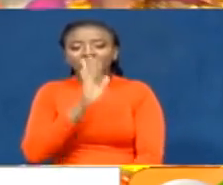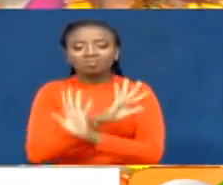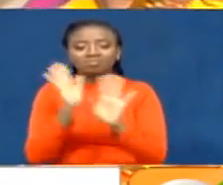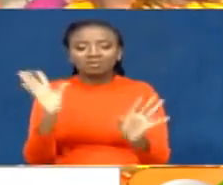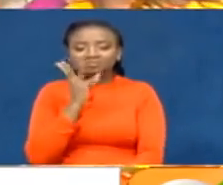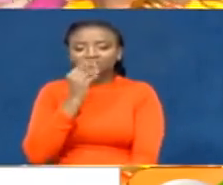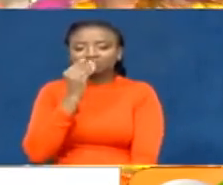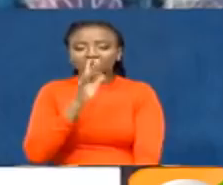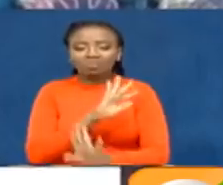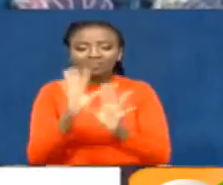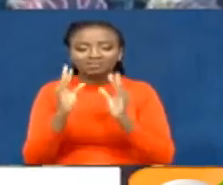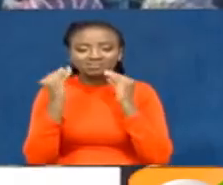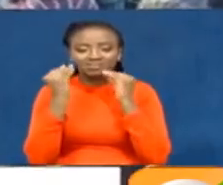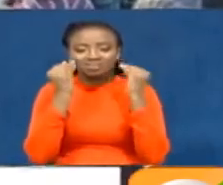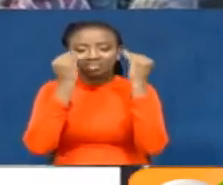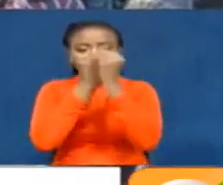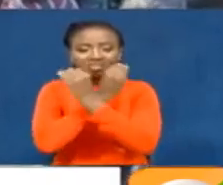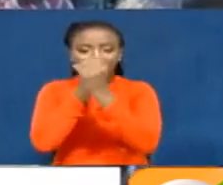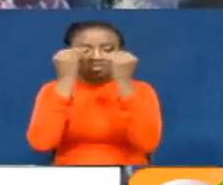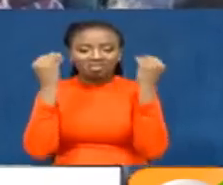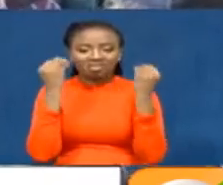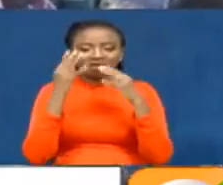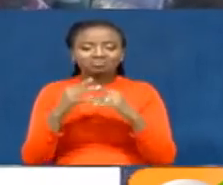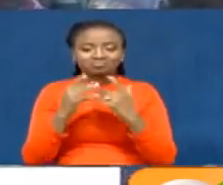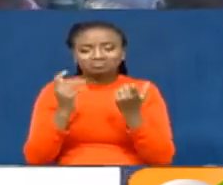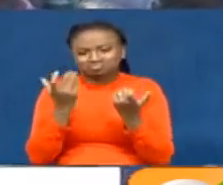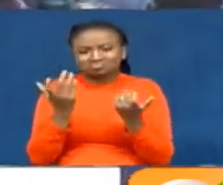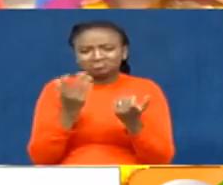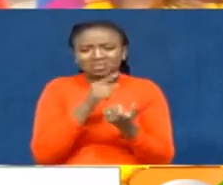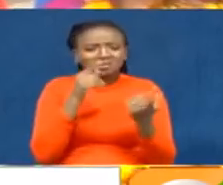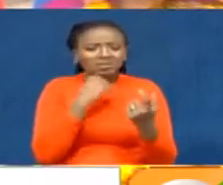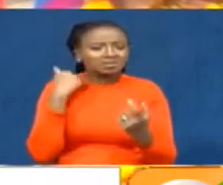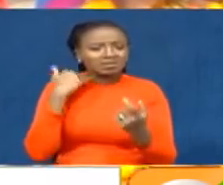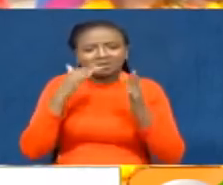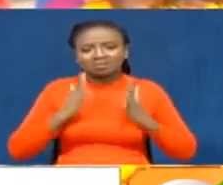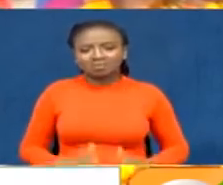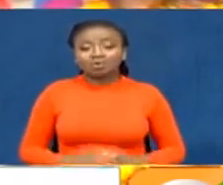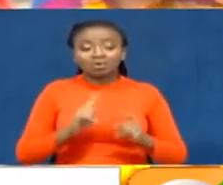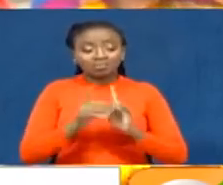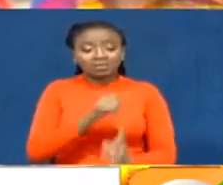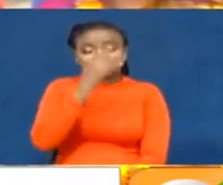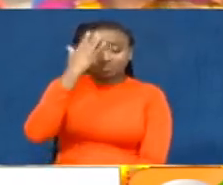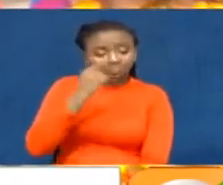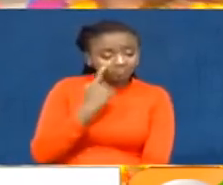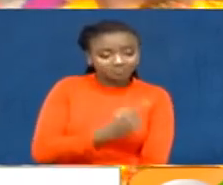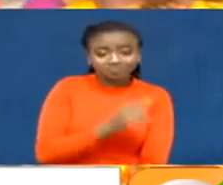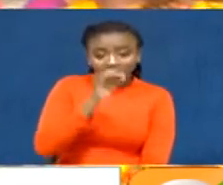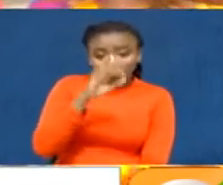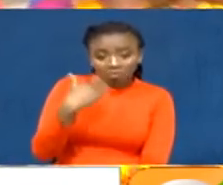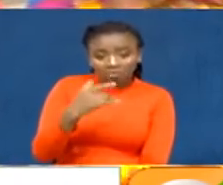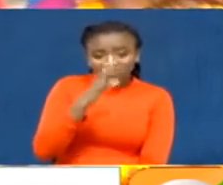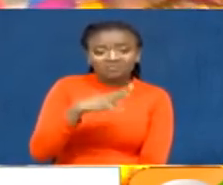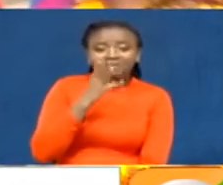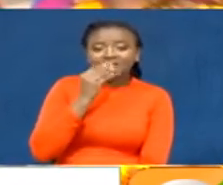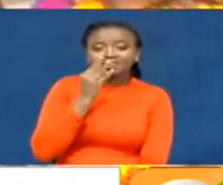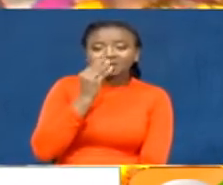Kali ya ukora. Na unajua ukiwa na mtoto. akiwa na mdomo ambao unaona mdomo yake kila za